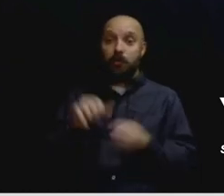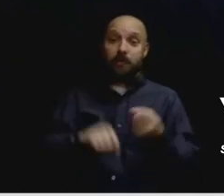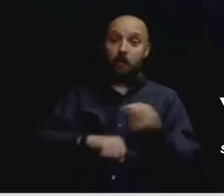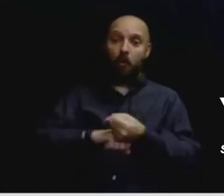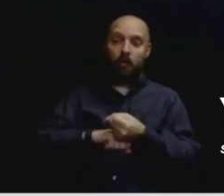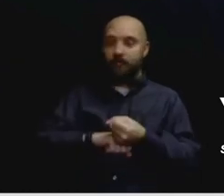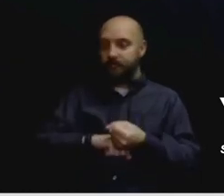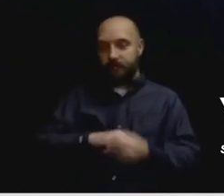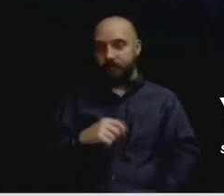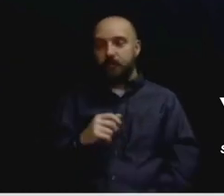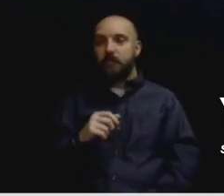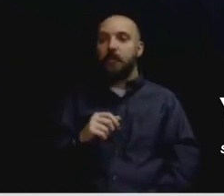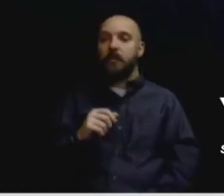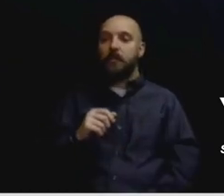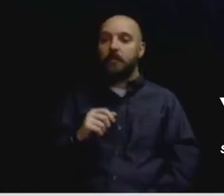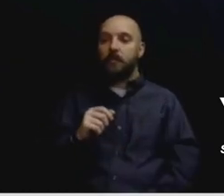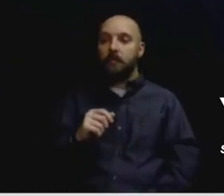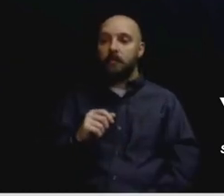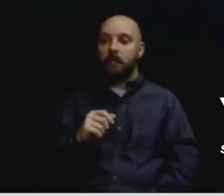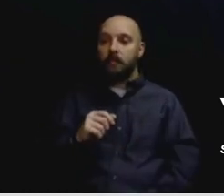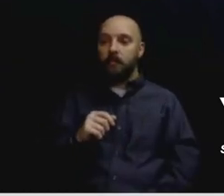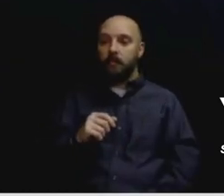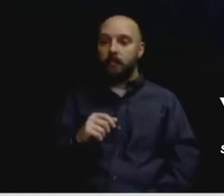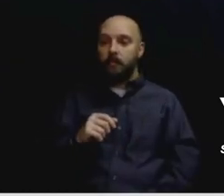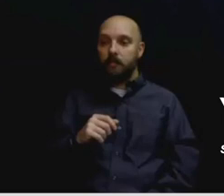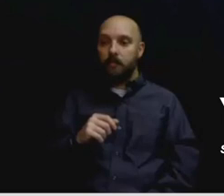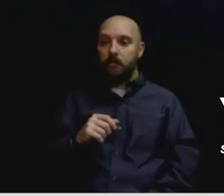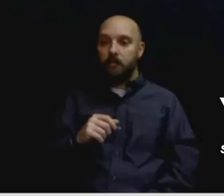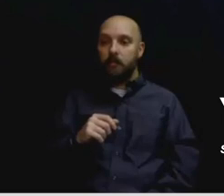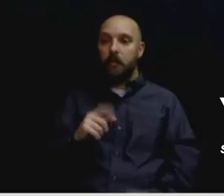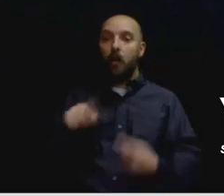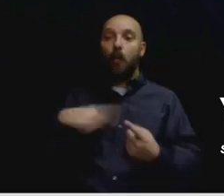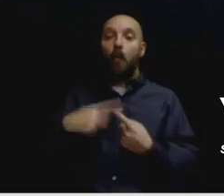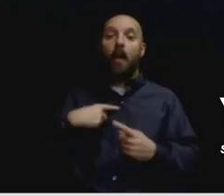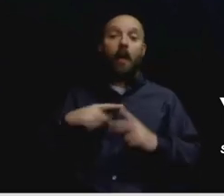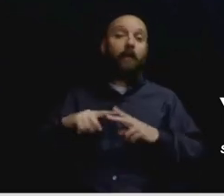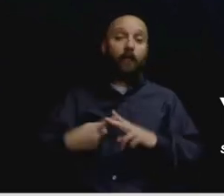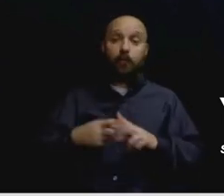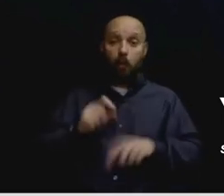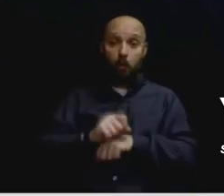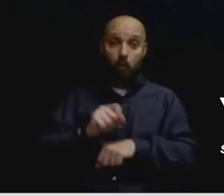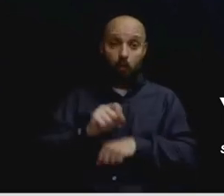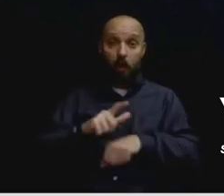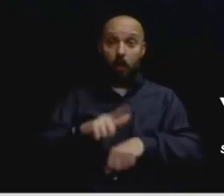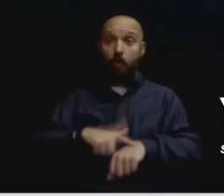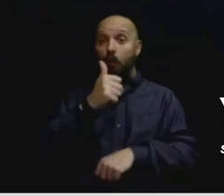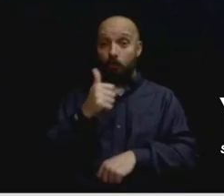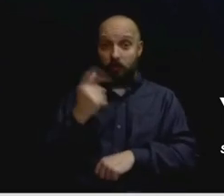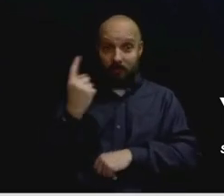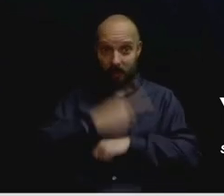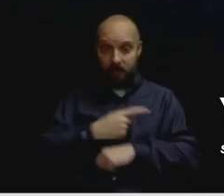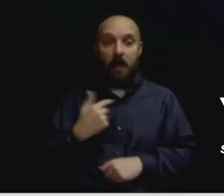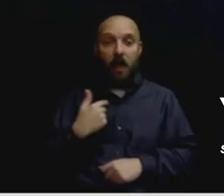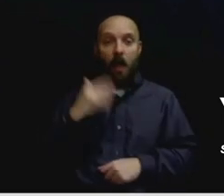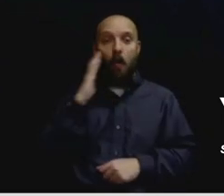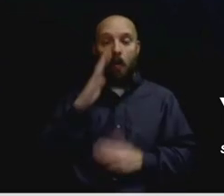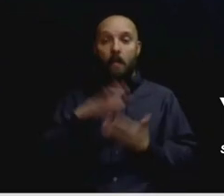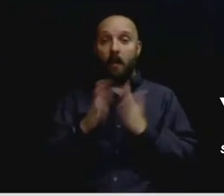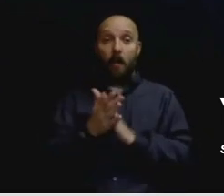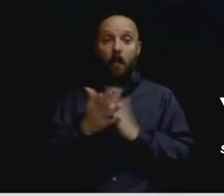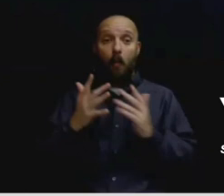So when I first started working longer days, I would get overwhelmed